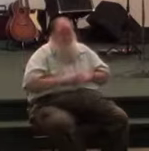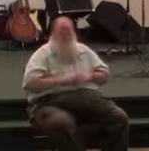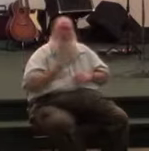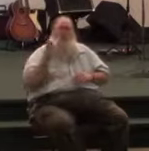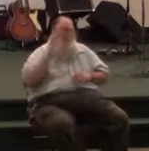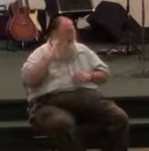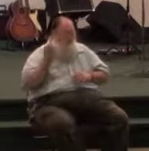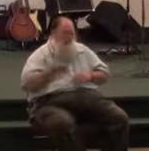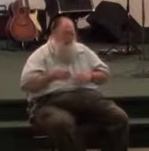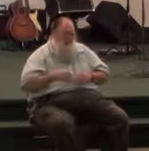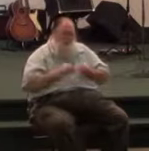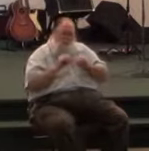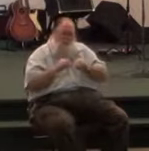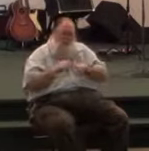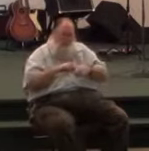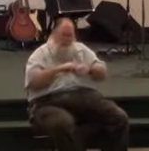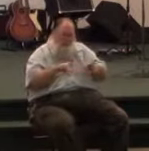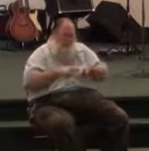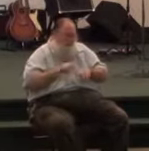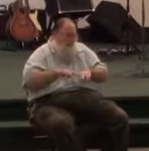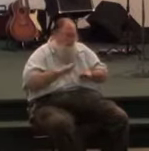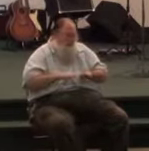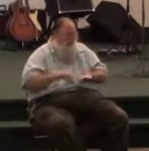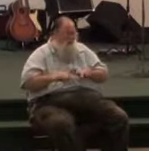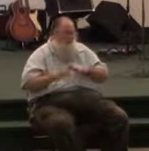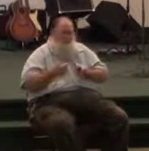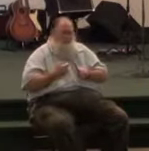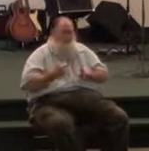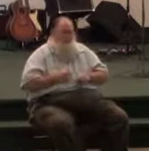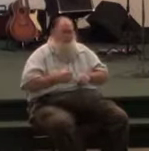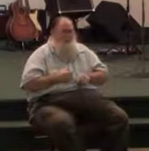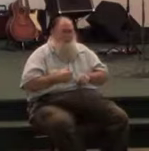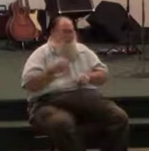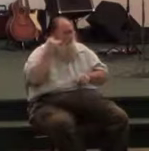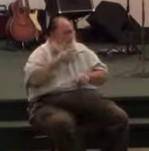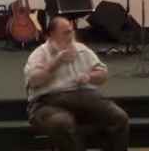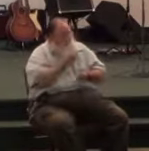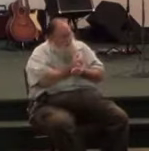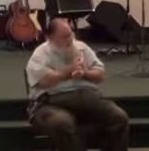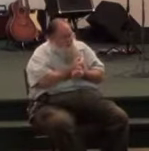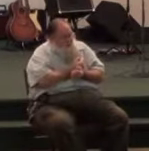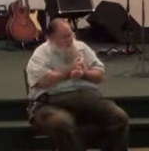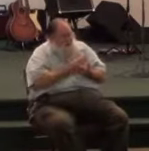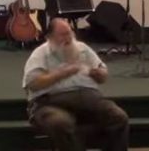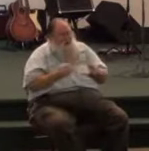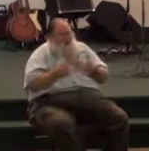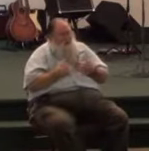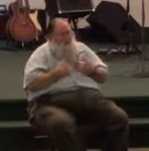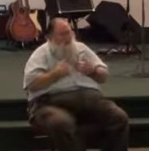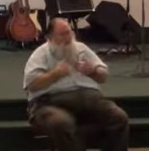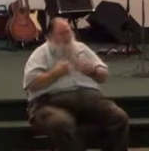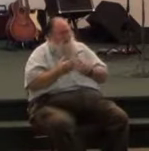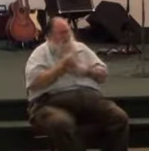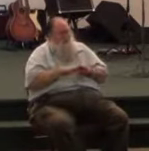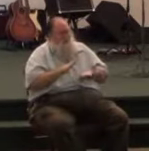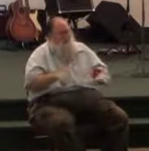you in a place that you can't get out of. And if you're in bondage, if something has a hold of